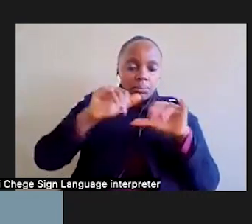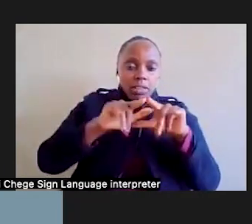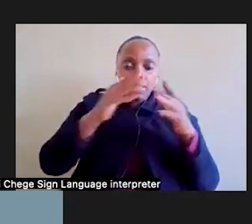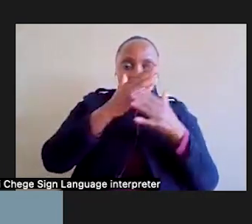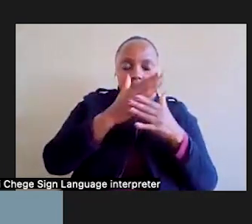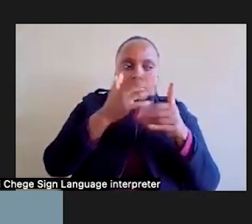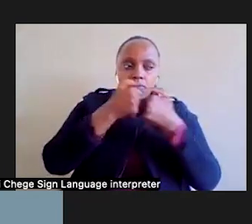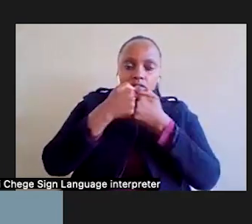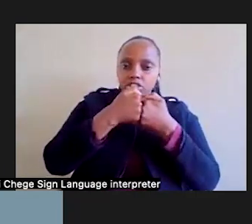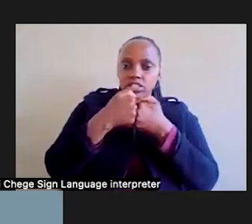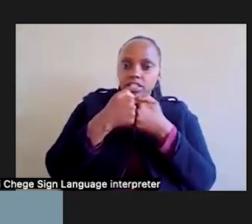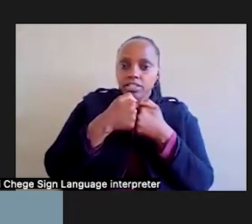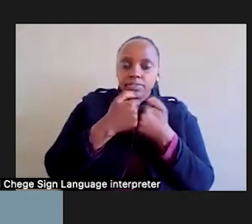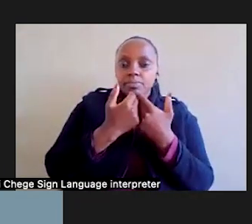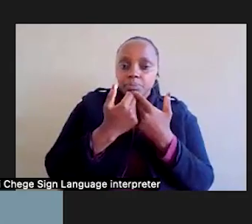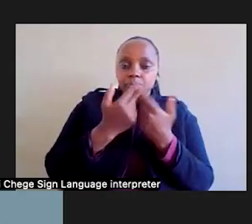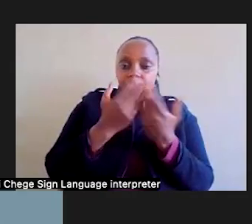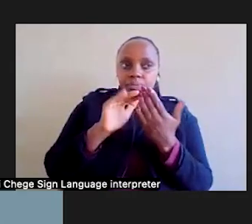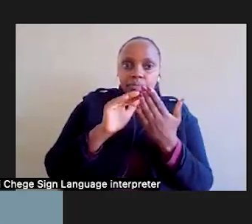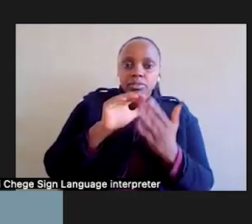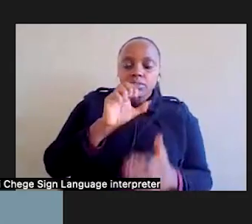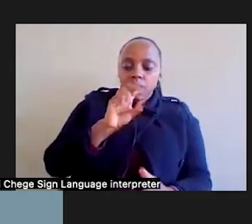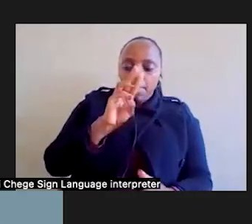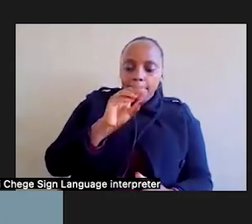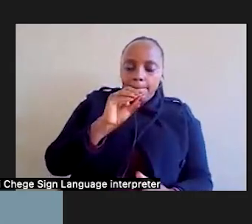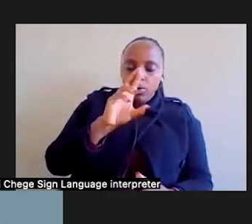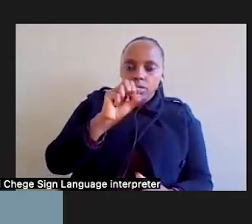the challenges MolSAF is facing?